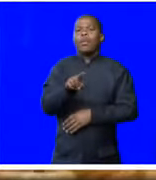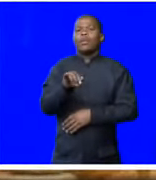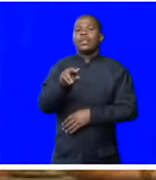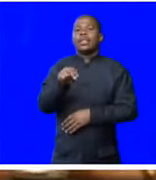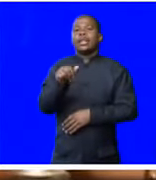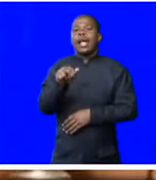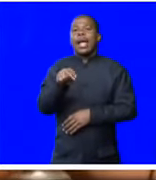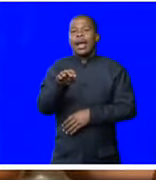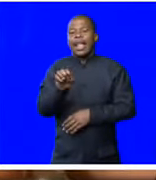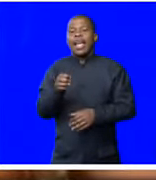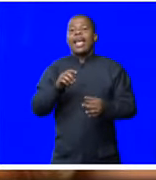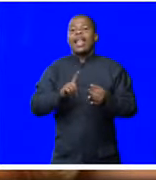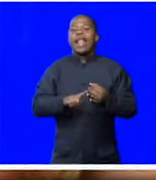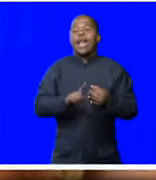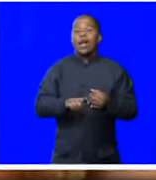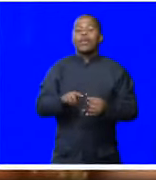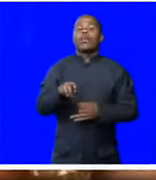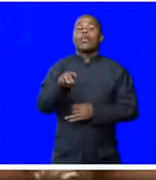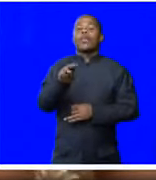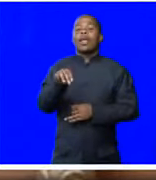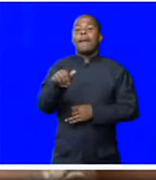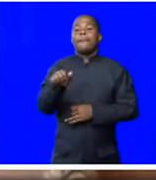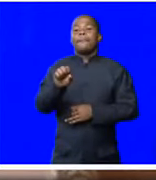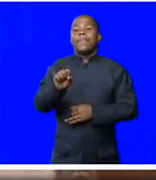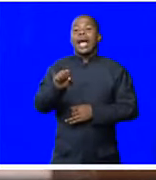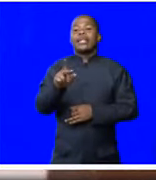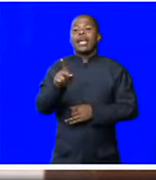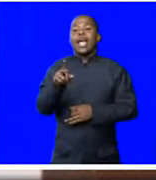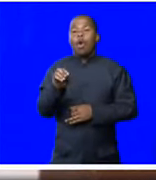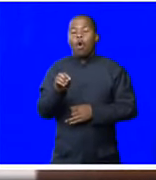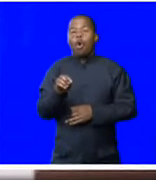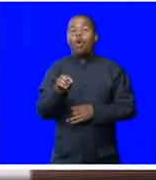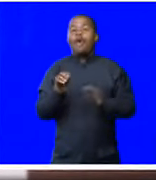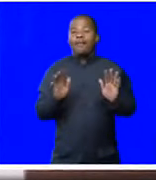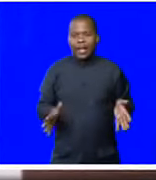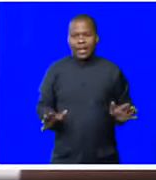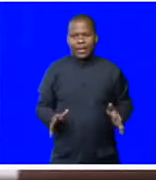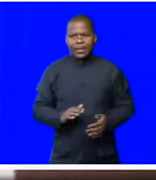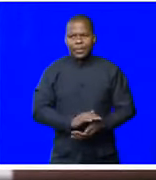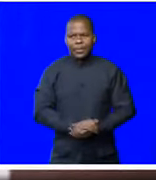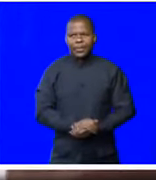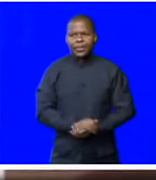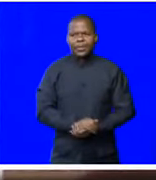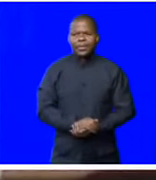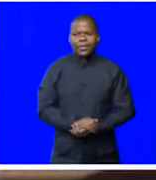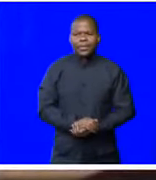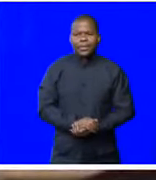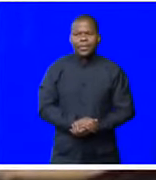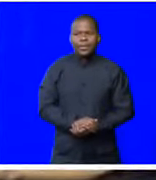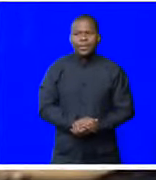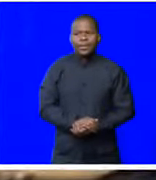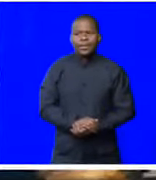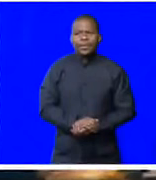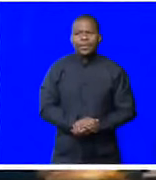as Thulani Maseko. For Eswatini TV News, Fortune Langamandla, High Court.